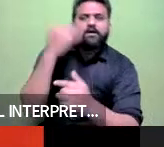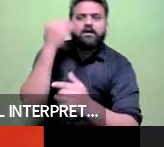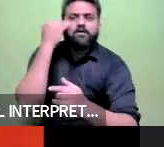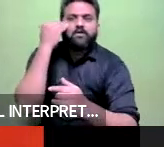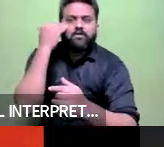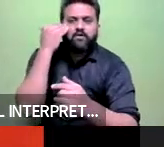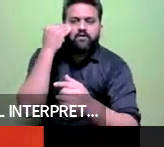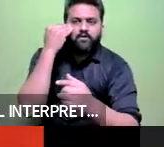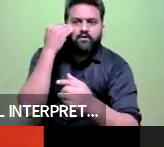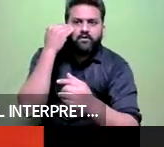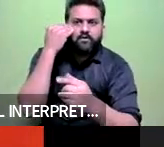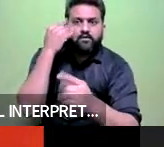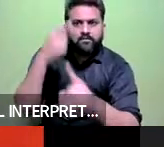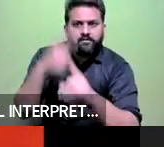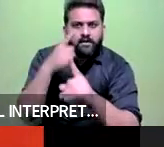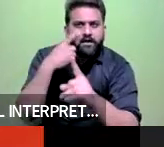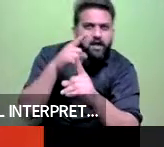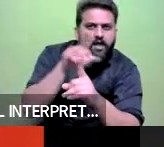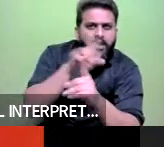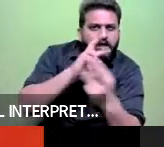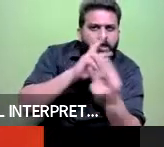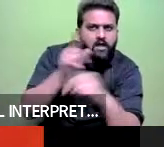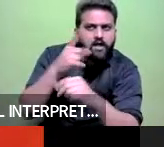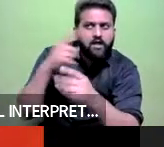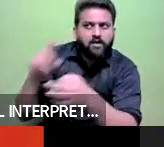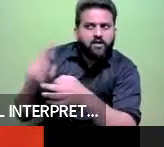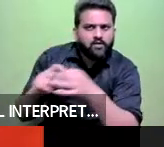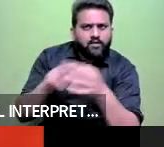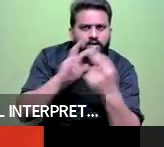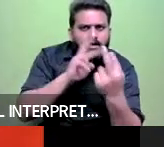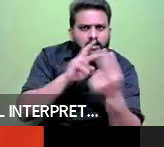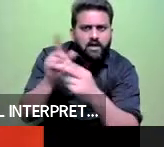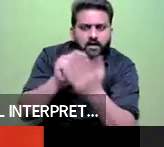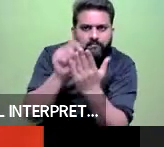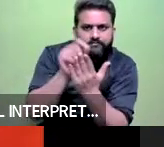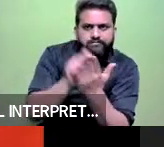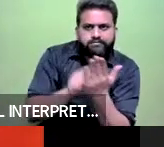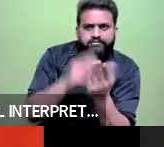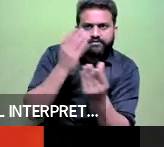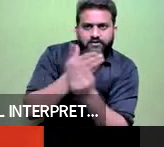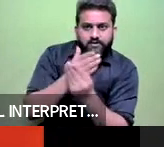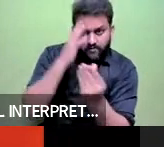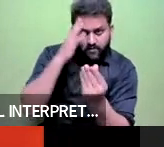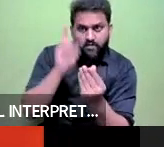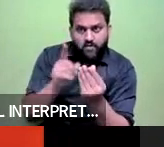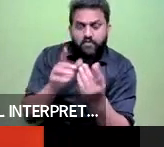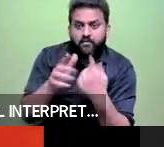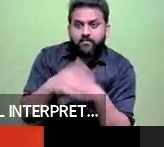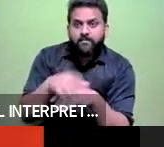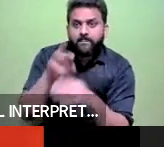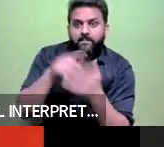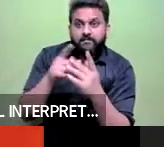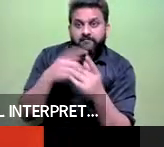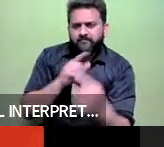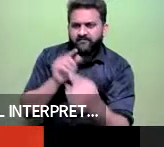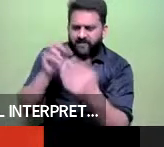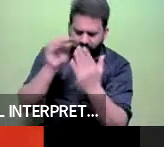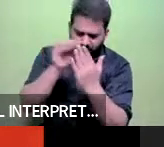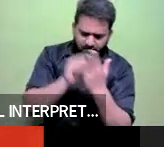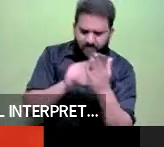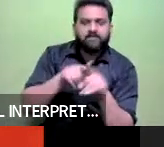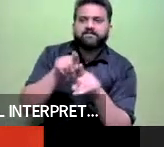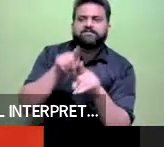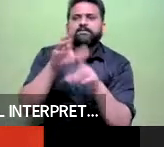should take note of that questions. So when you are presenting this question, you can make it into your argument. For